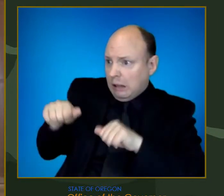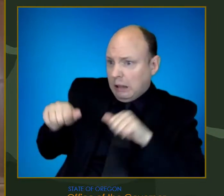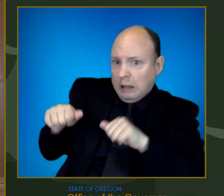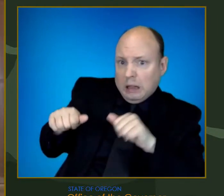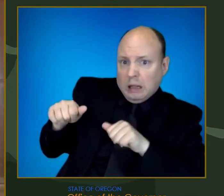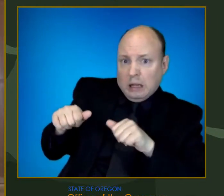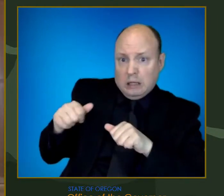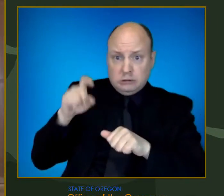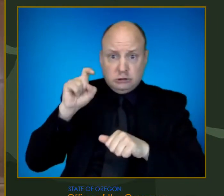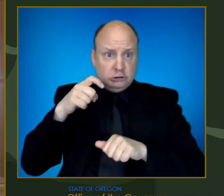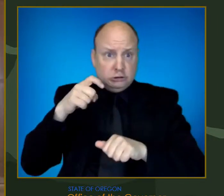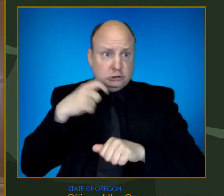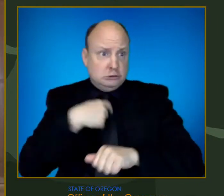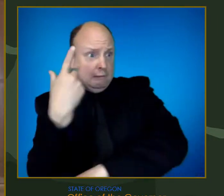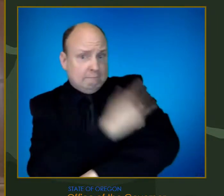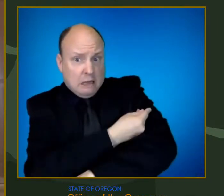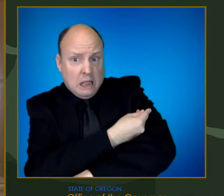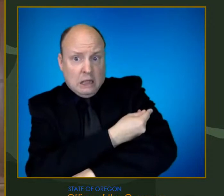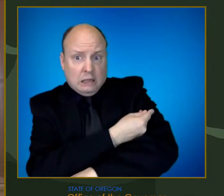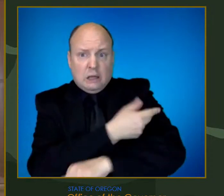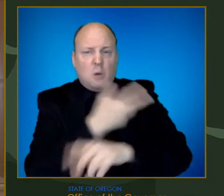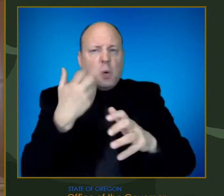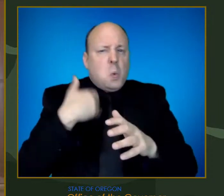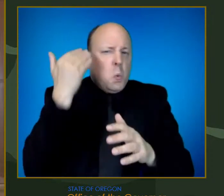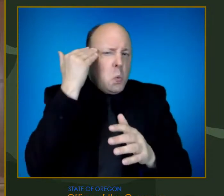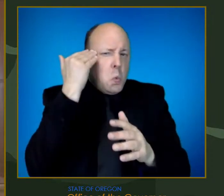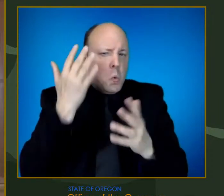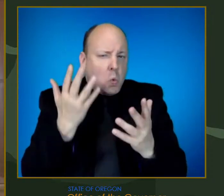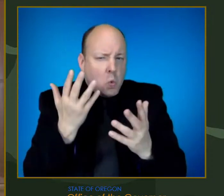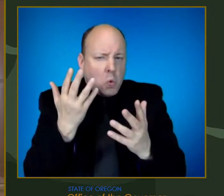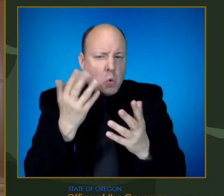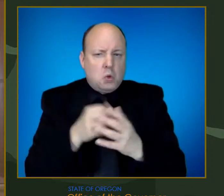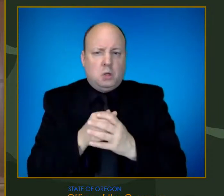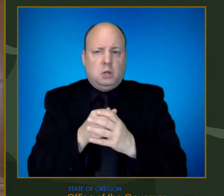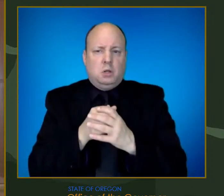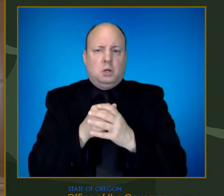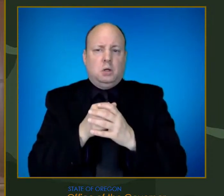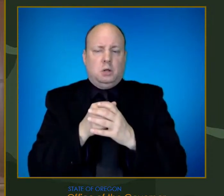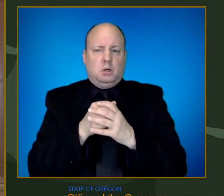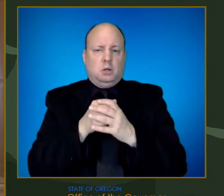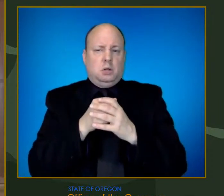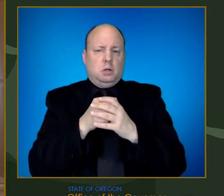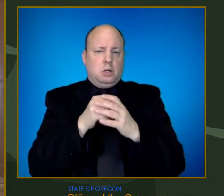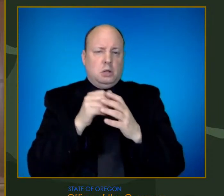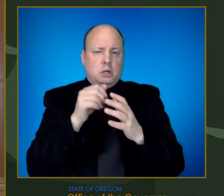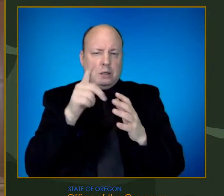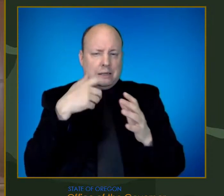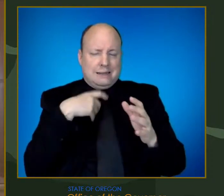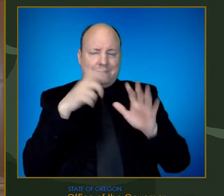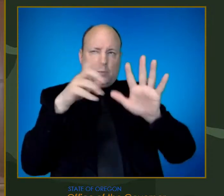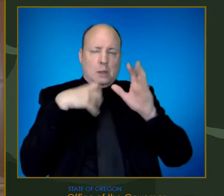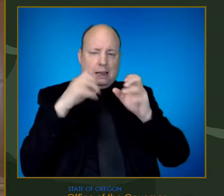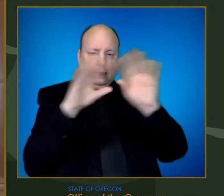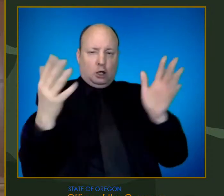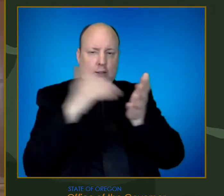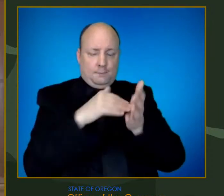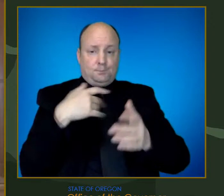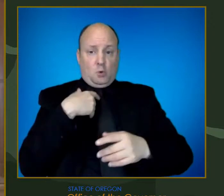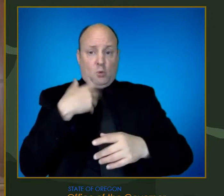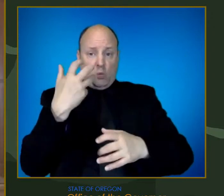Lincoln, let me be perfectly clear. We are doing more than we have ever done before to reach